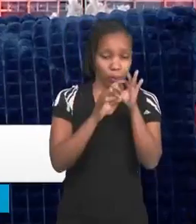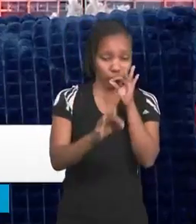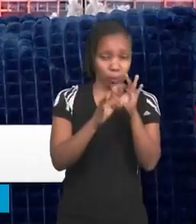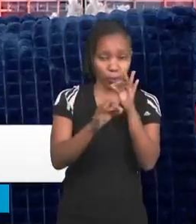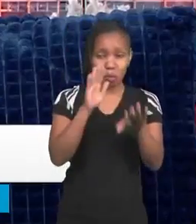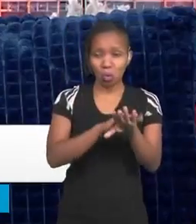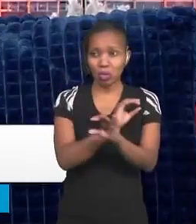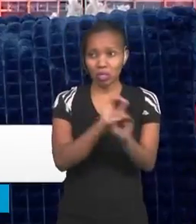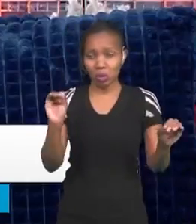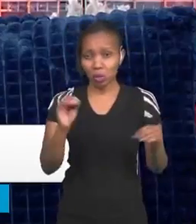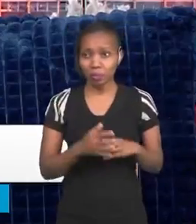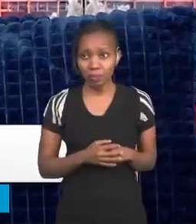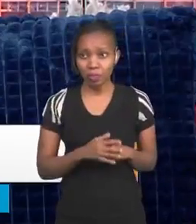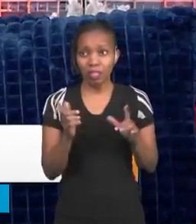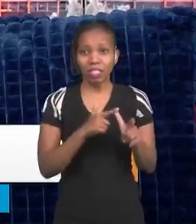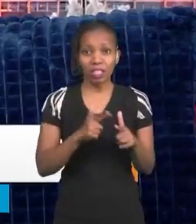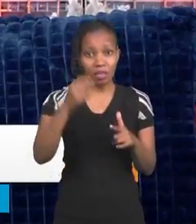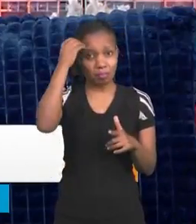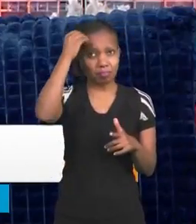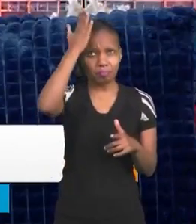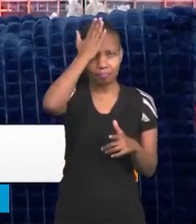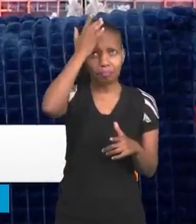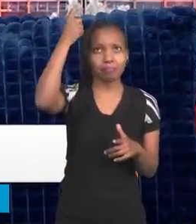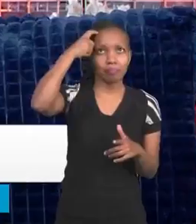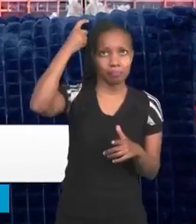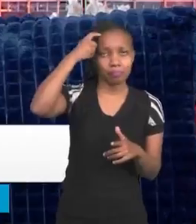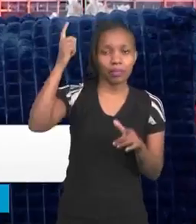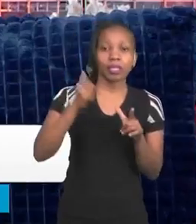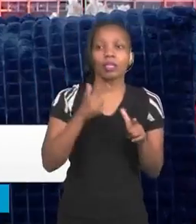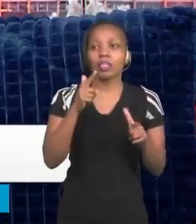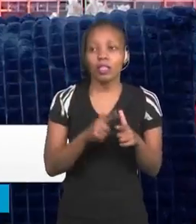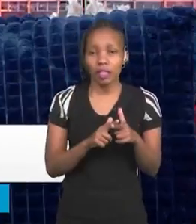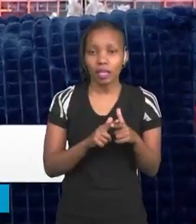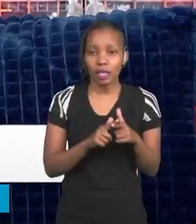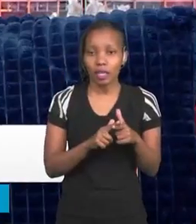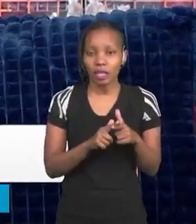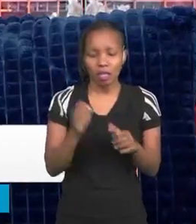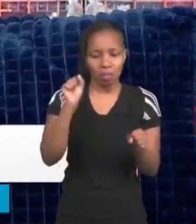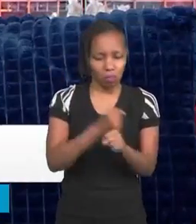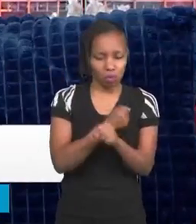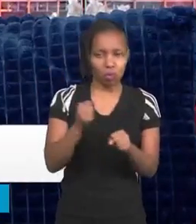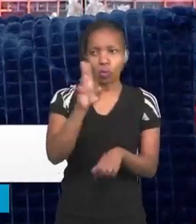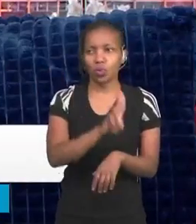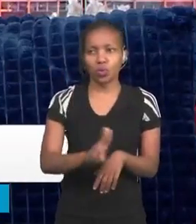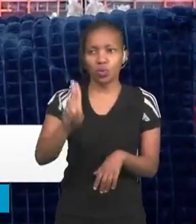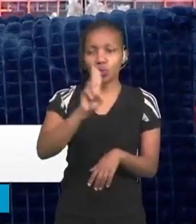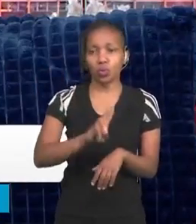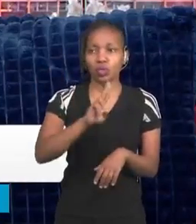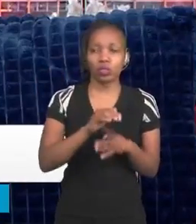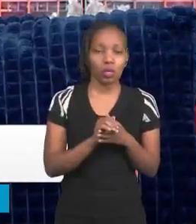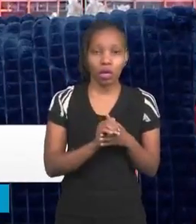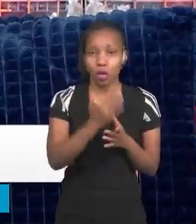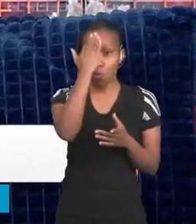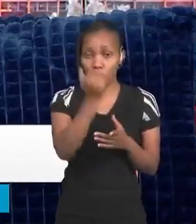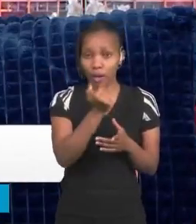not good, you take that to mind. Absolutely. And chances that you are going to use is much lower